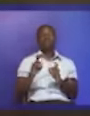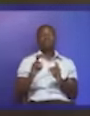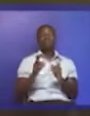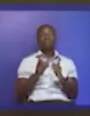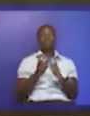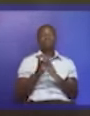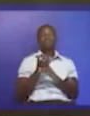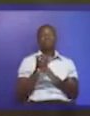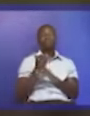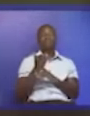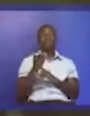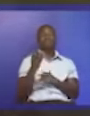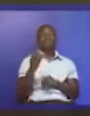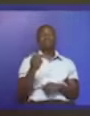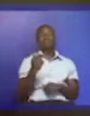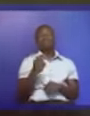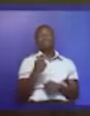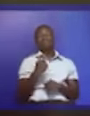through me.